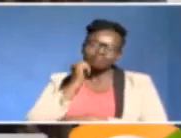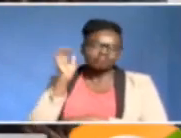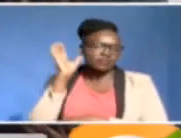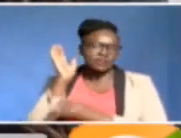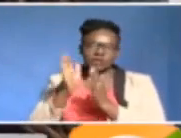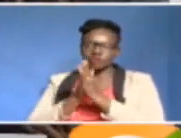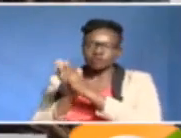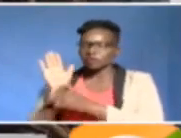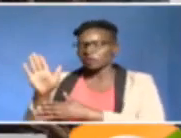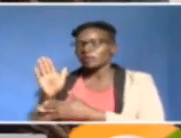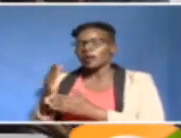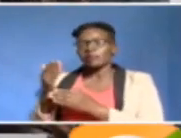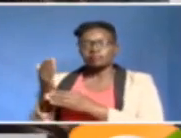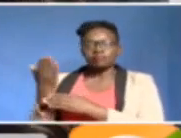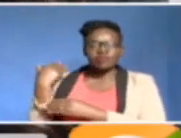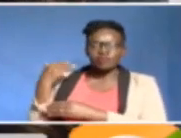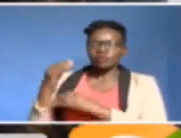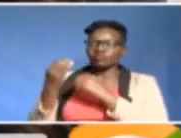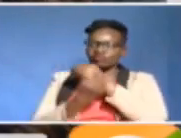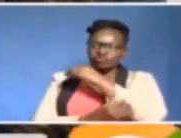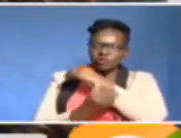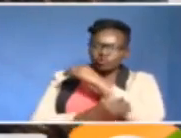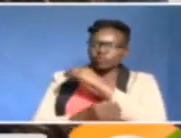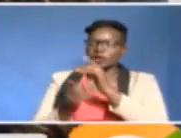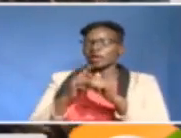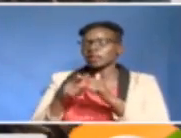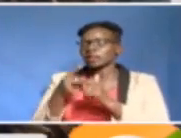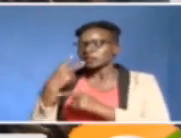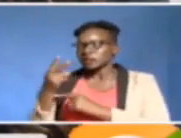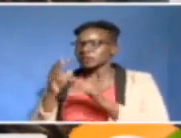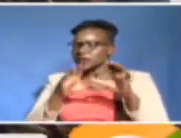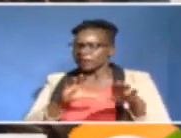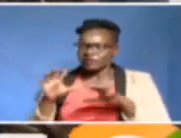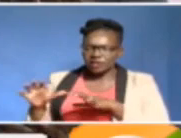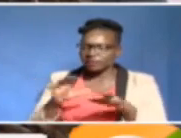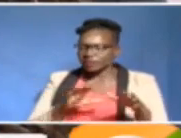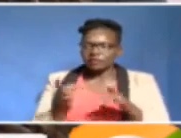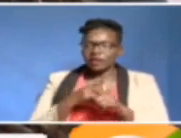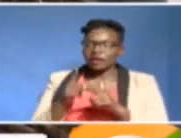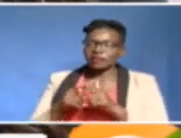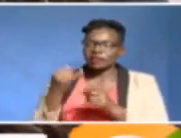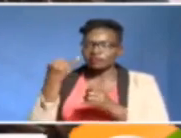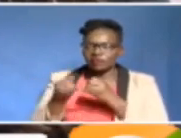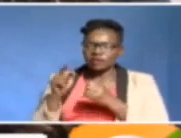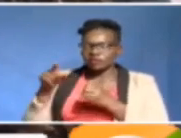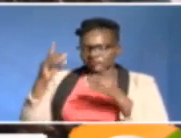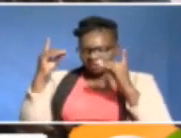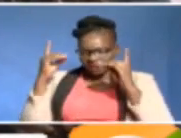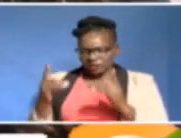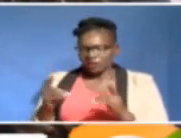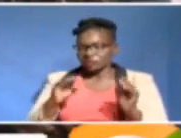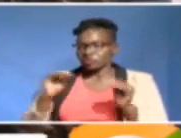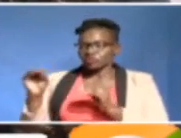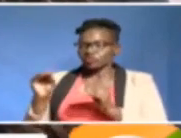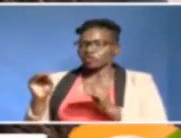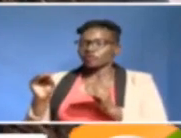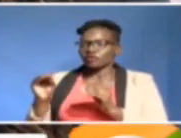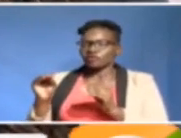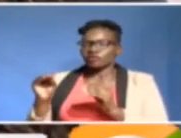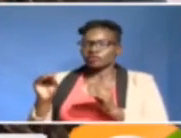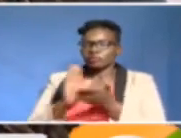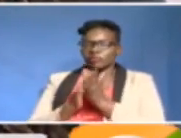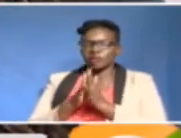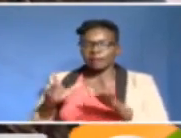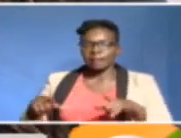times as a kid, making sure that you provide for your family. And, you know, many wondering, did you have to? Were there